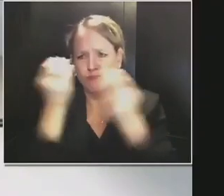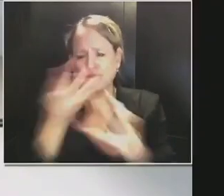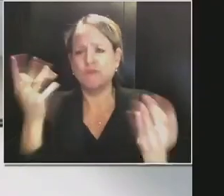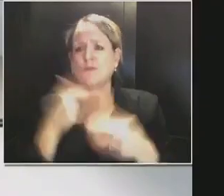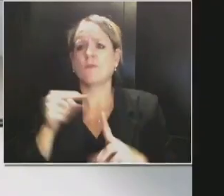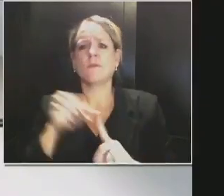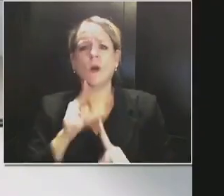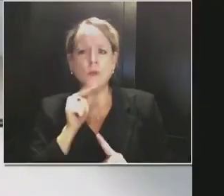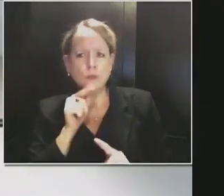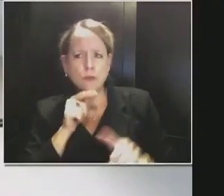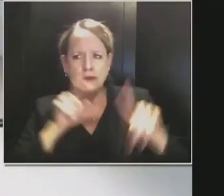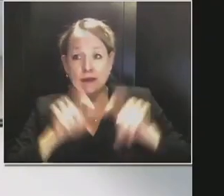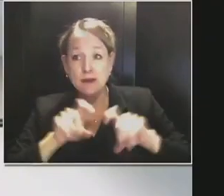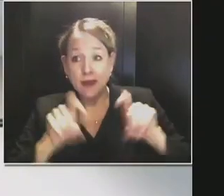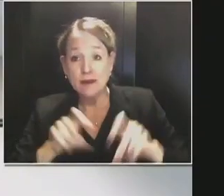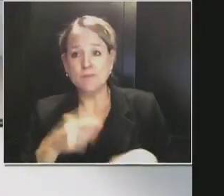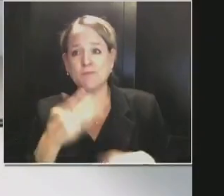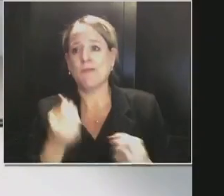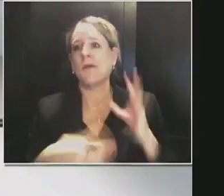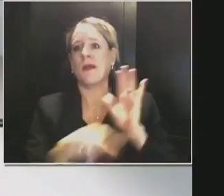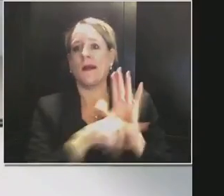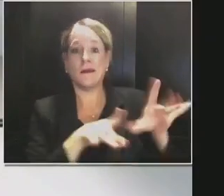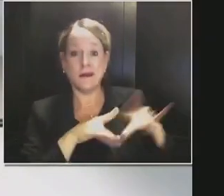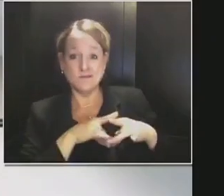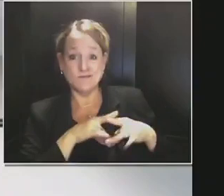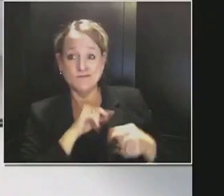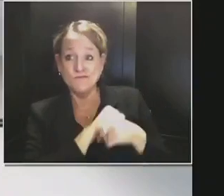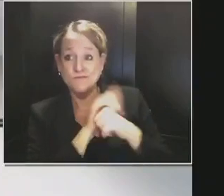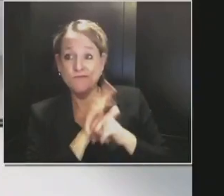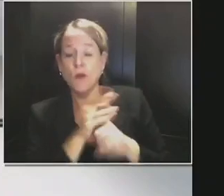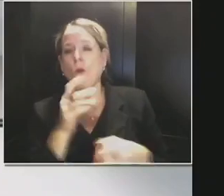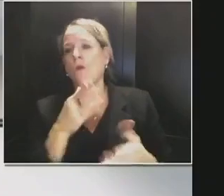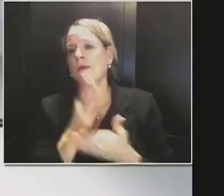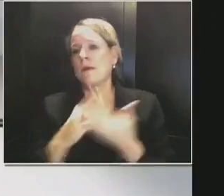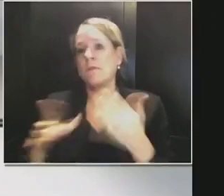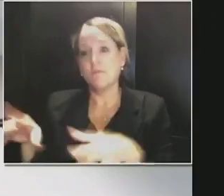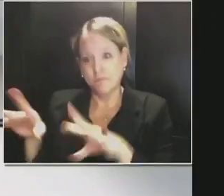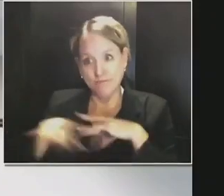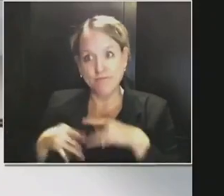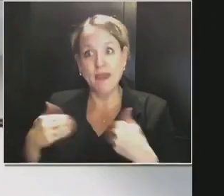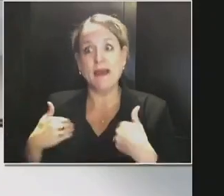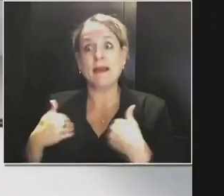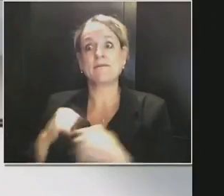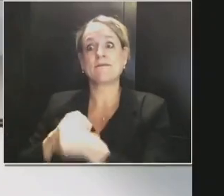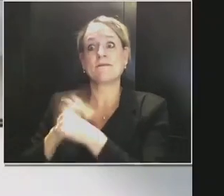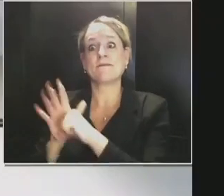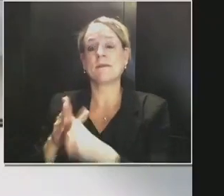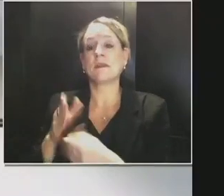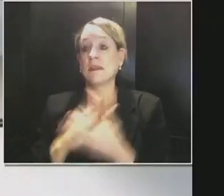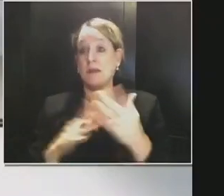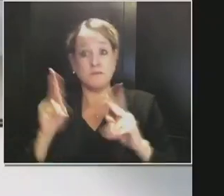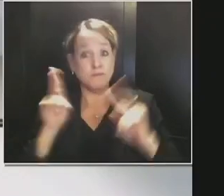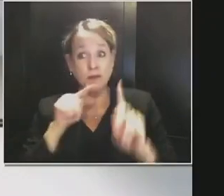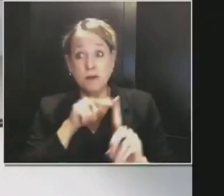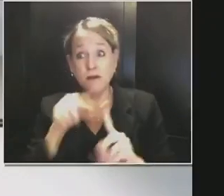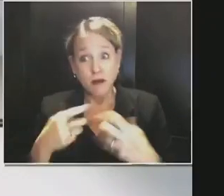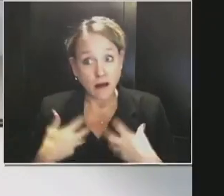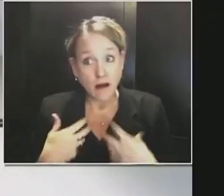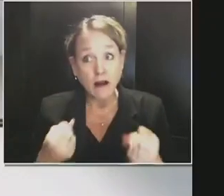recovered, how many people were hospitalized, and how many people we have lost to the virus.